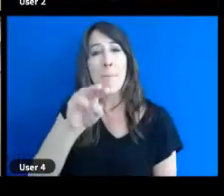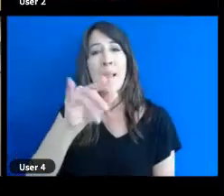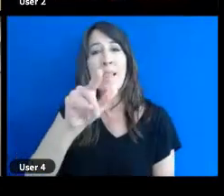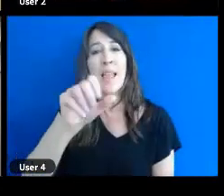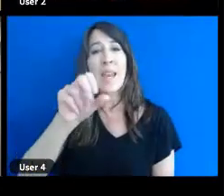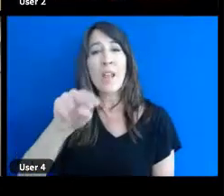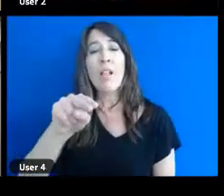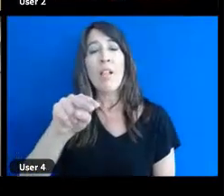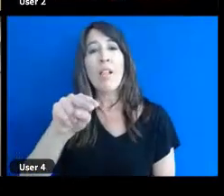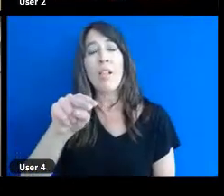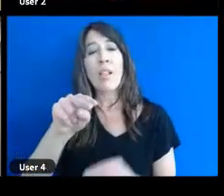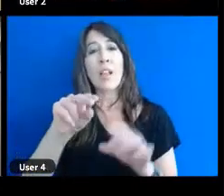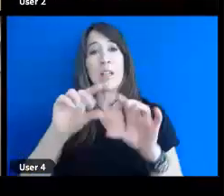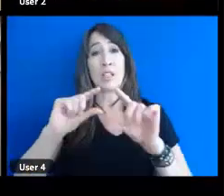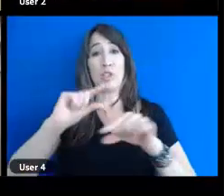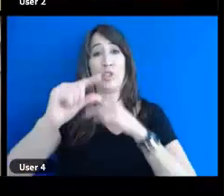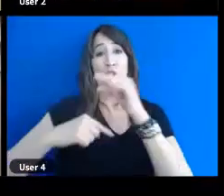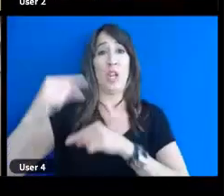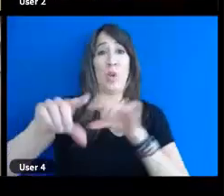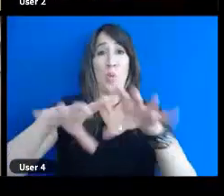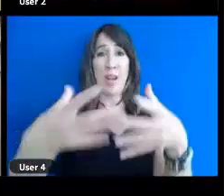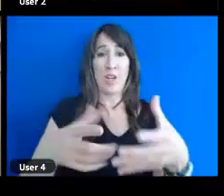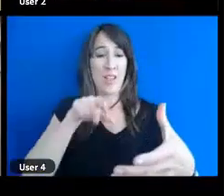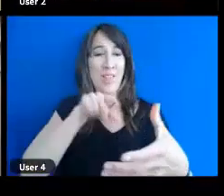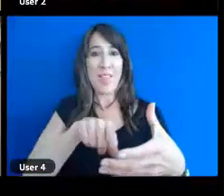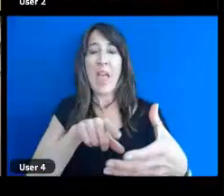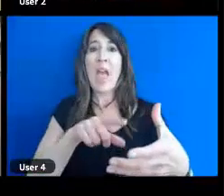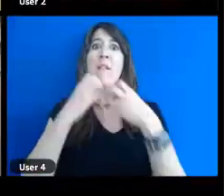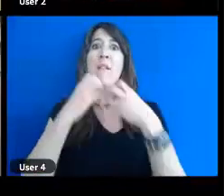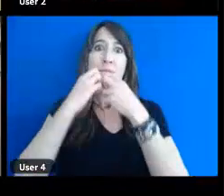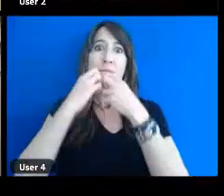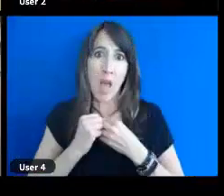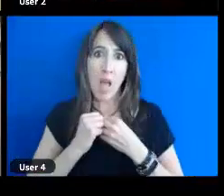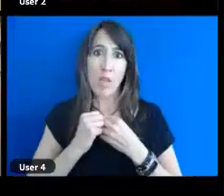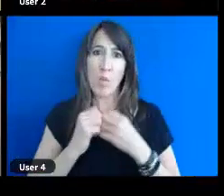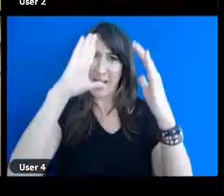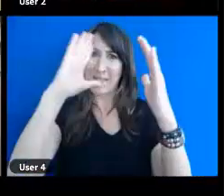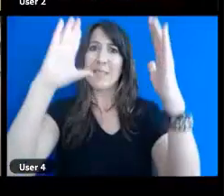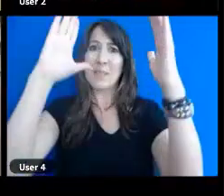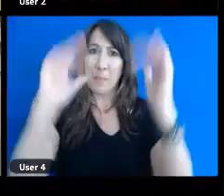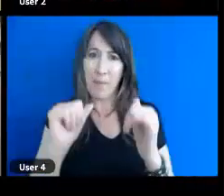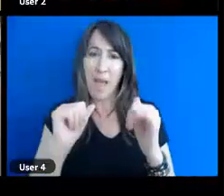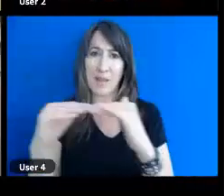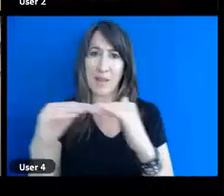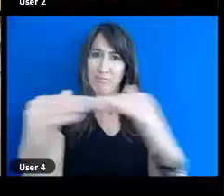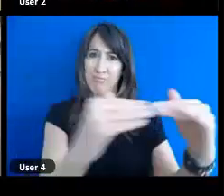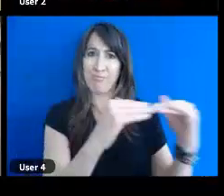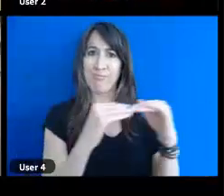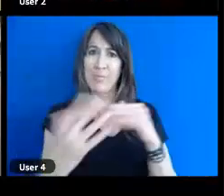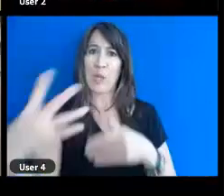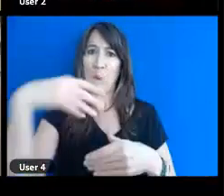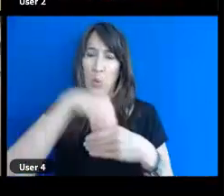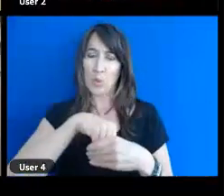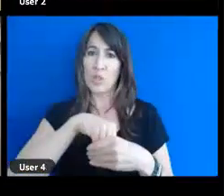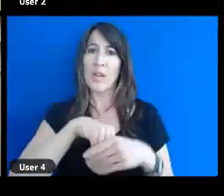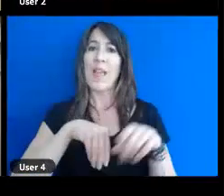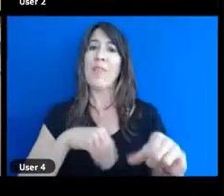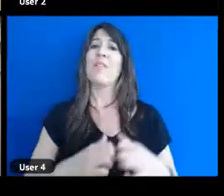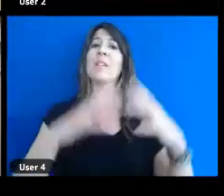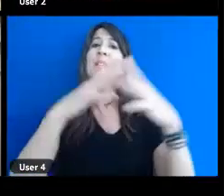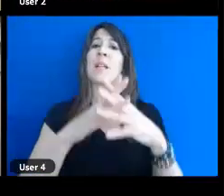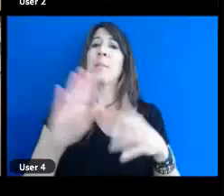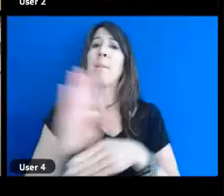data for the Millennial Generation. They're a generation where inclusion is valued and expected. And for